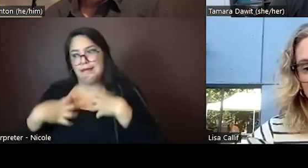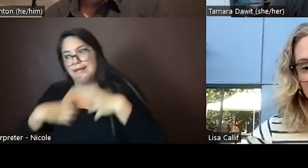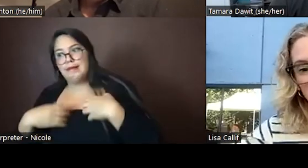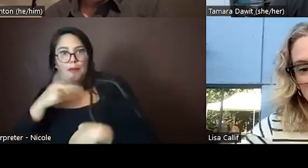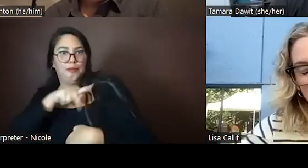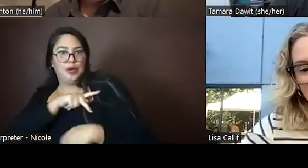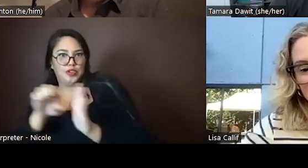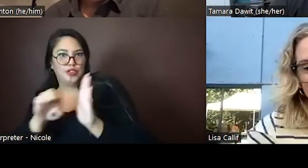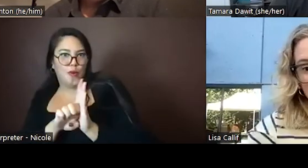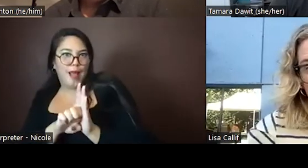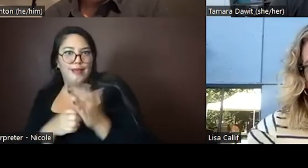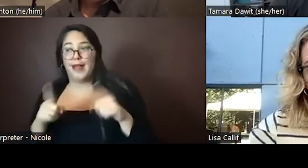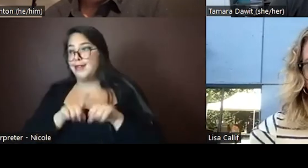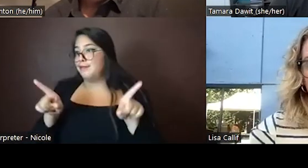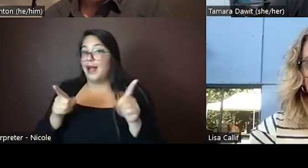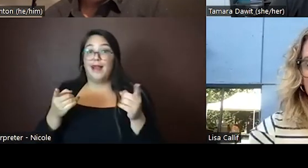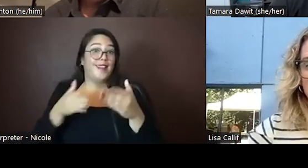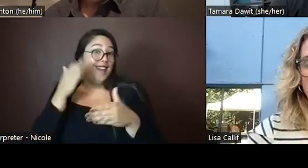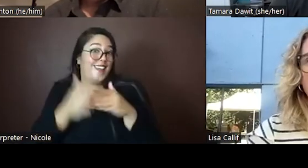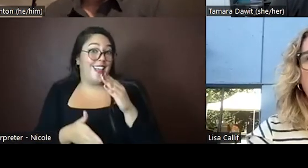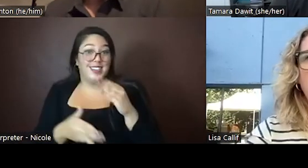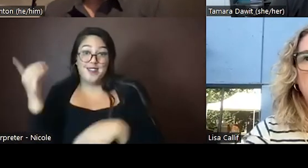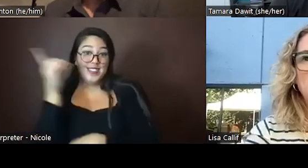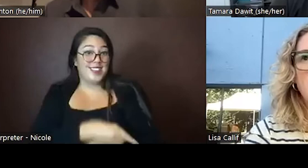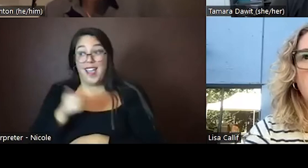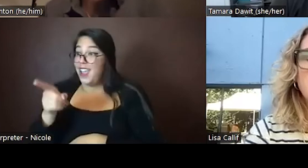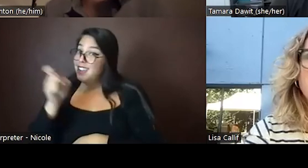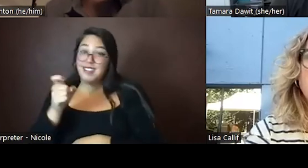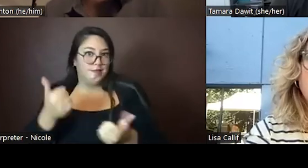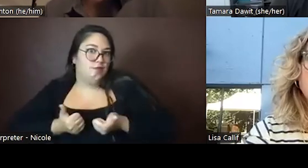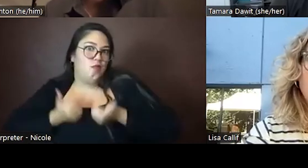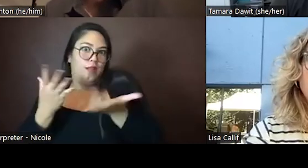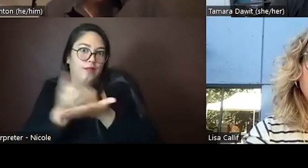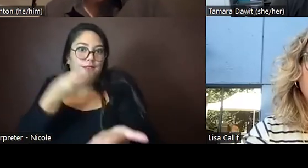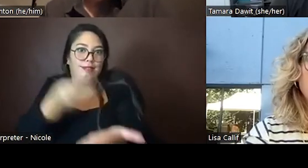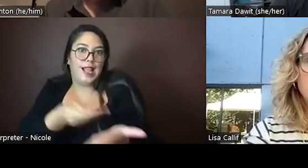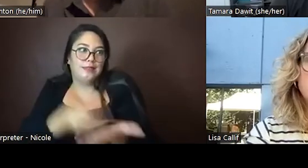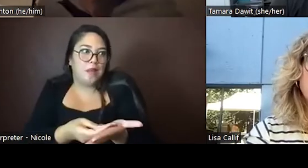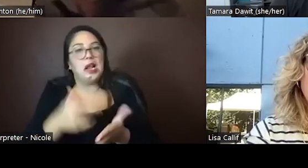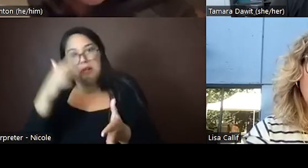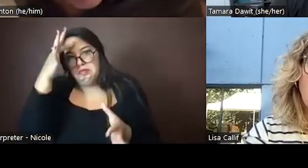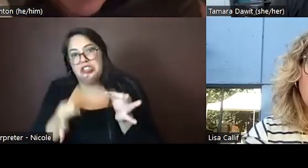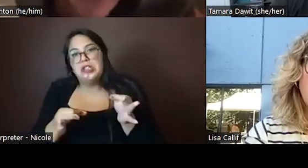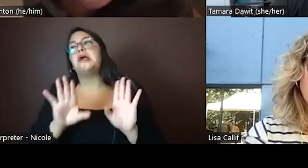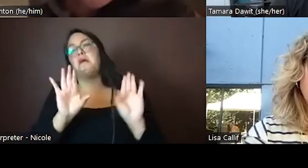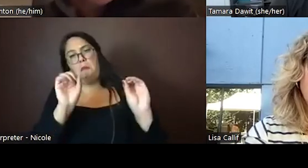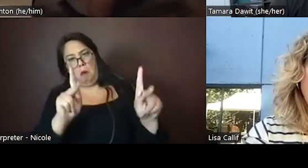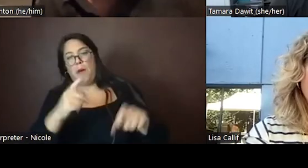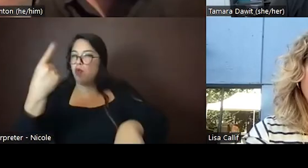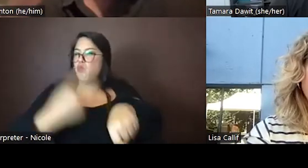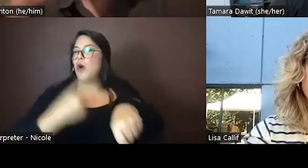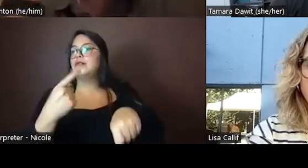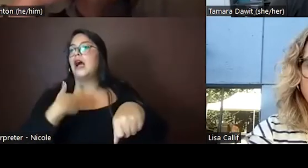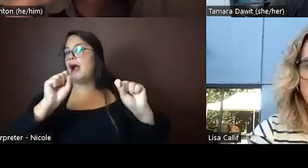thing, like he had to live. Like he was like, this is a great payday for me. And kind of at the end of the day decided that he could do this as a one-off. And I think